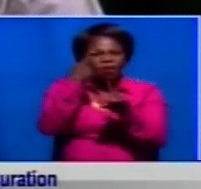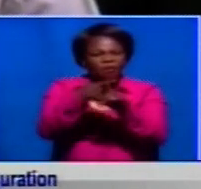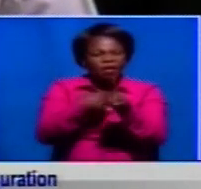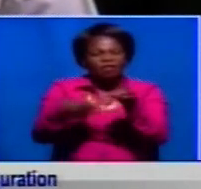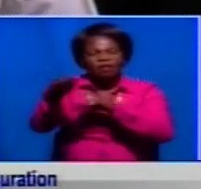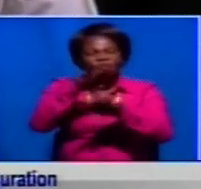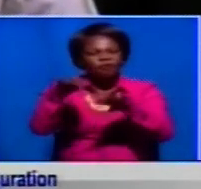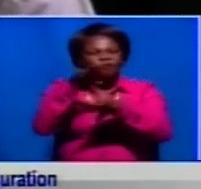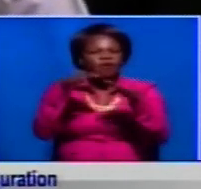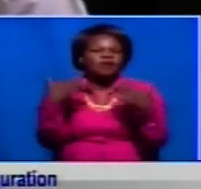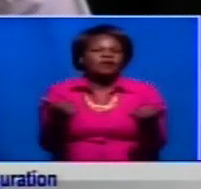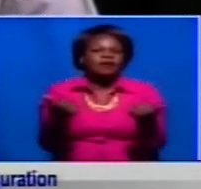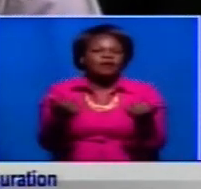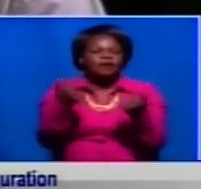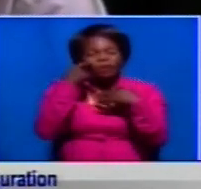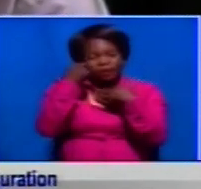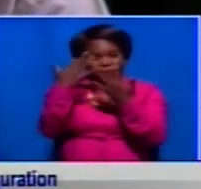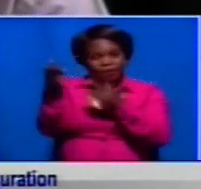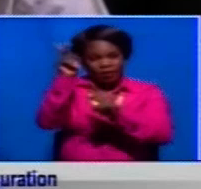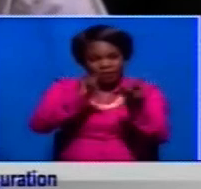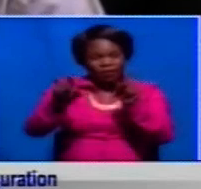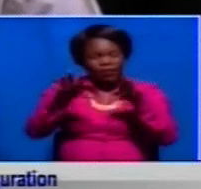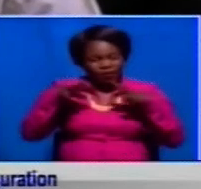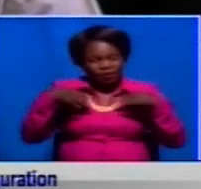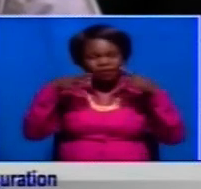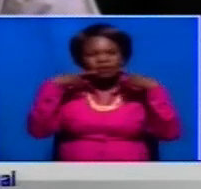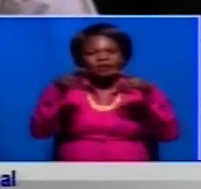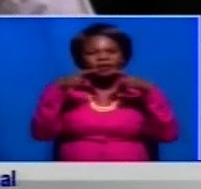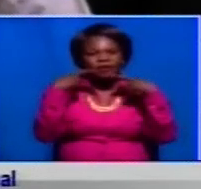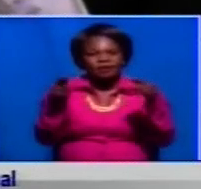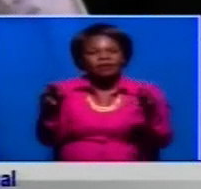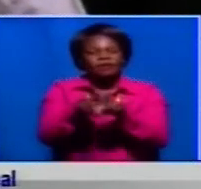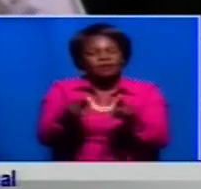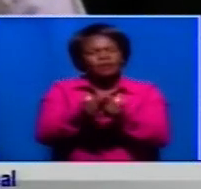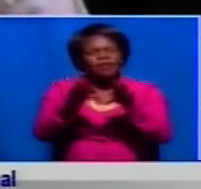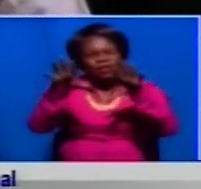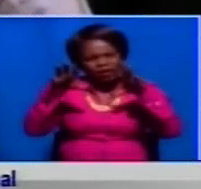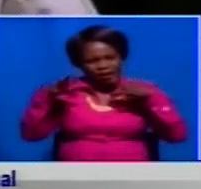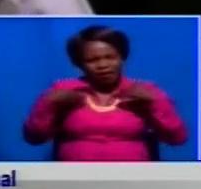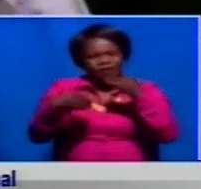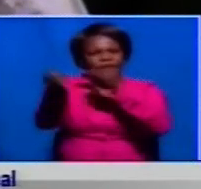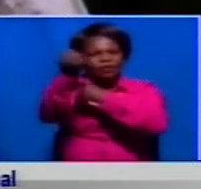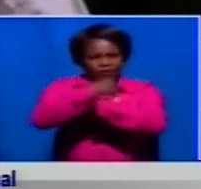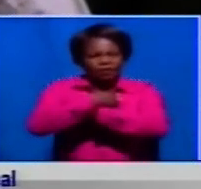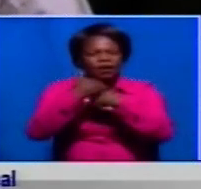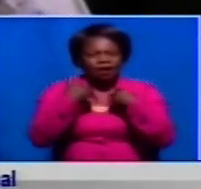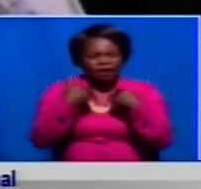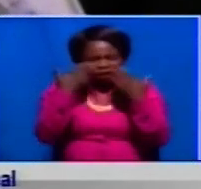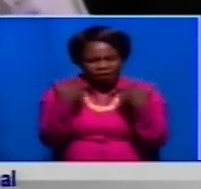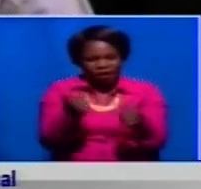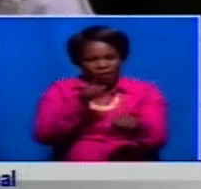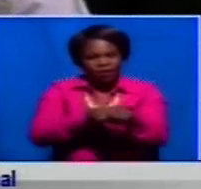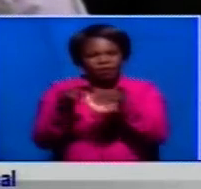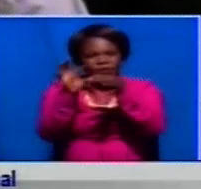voted, and we expect people to accept the outcome and to accept the defeat so that we can unite now as a country and move